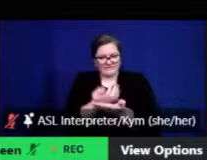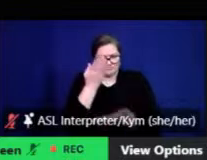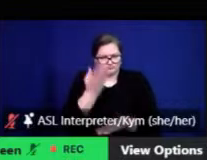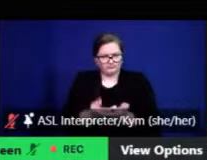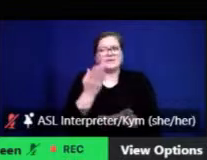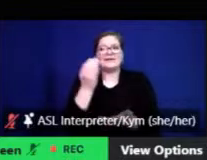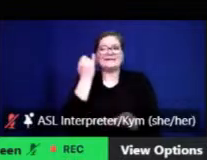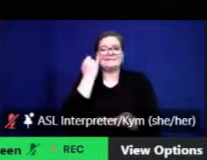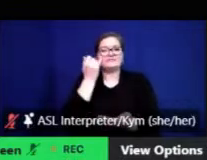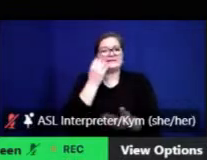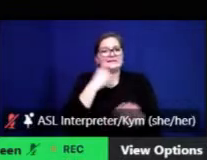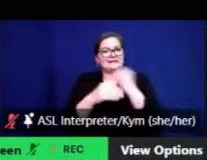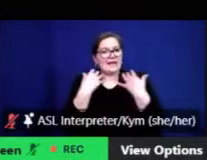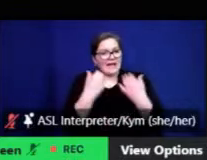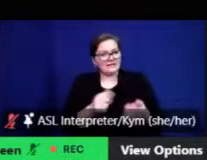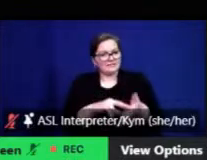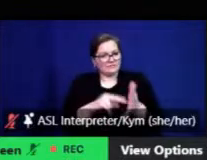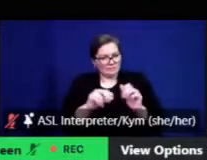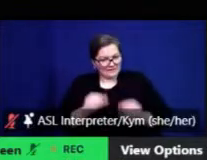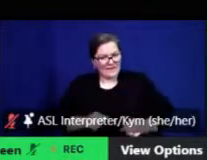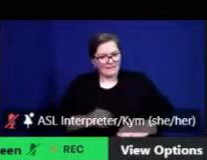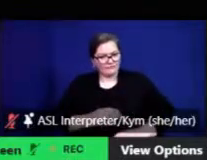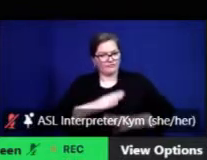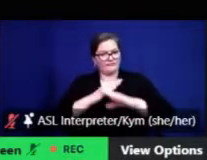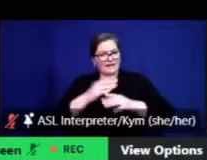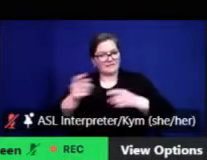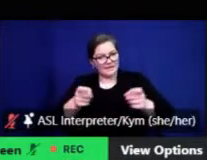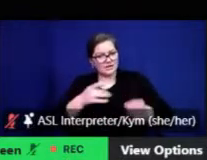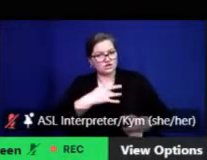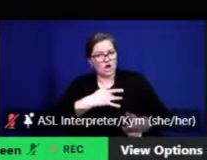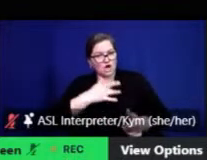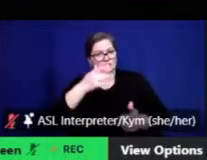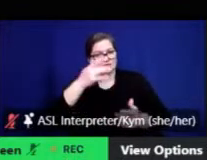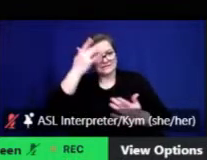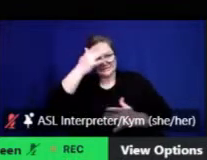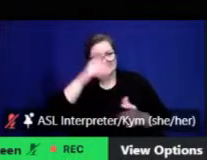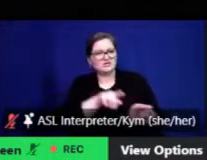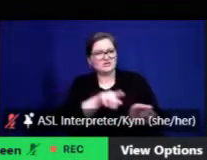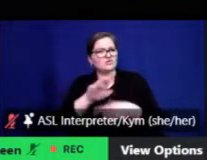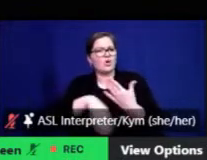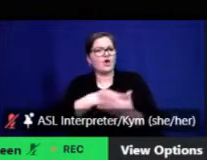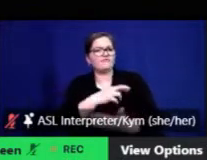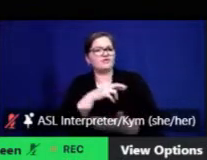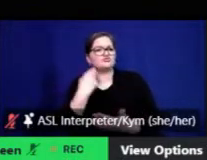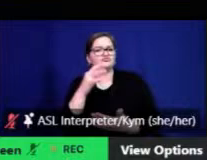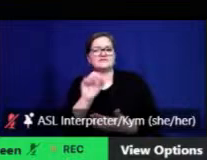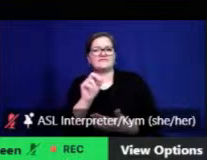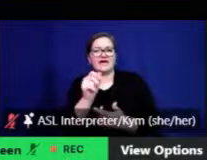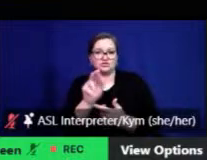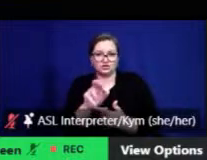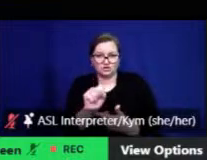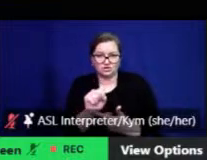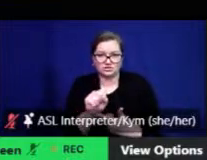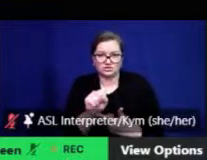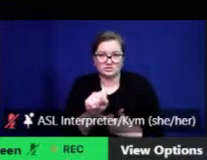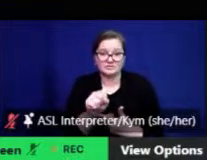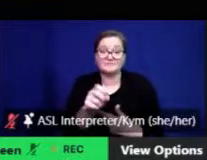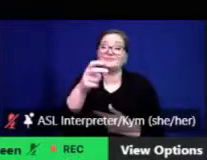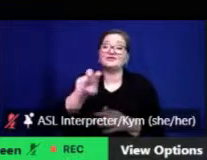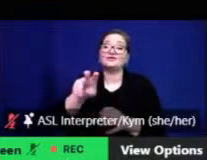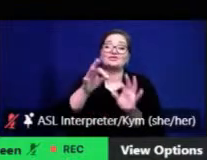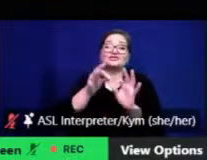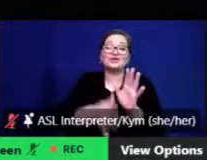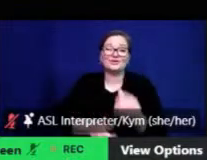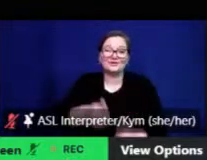prevent and manage heart disease and its risk factors. But not only that, there's benefits of nutrition beyond